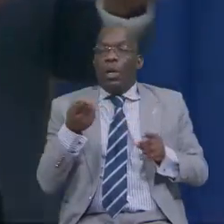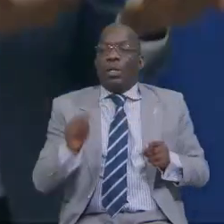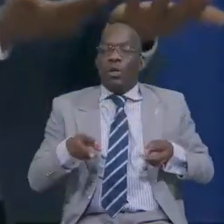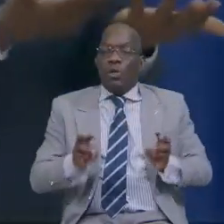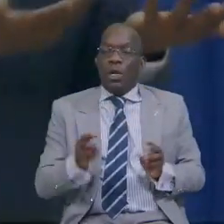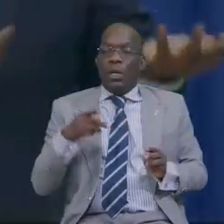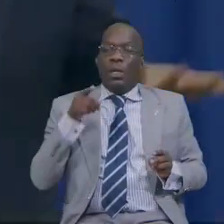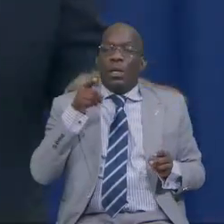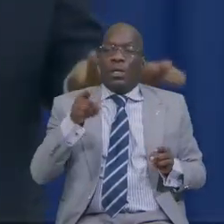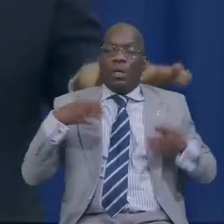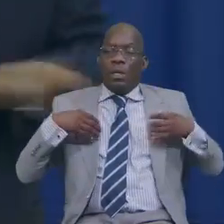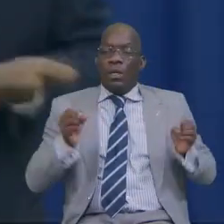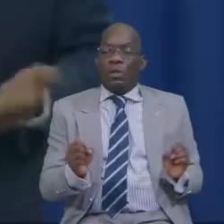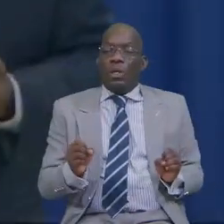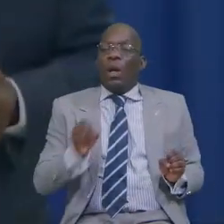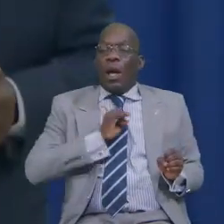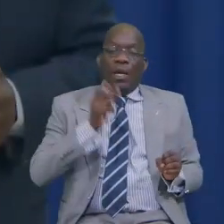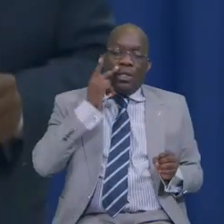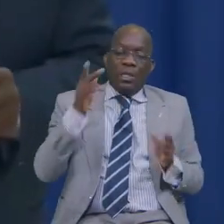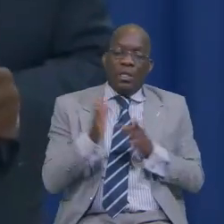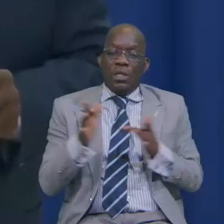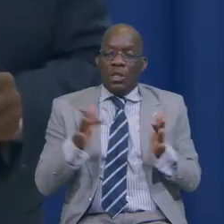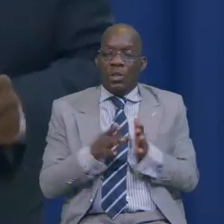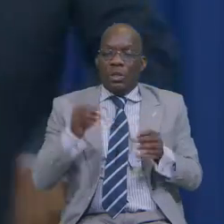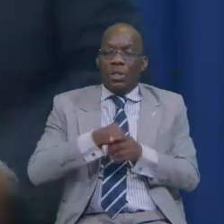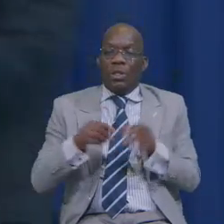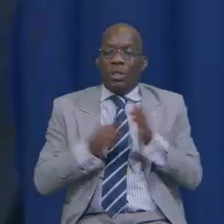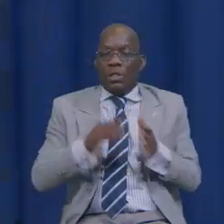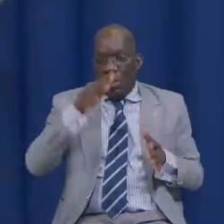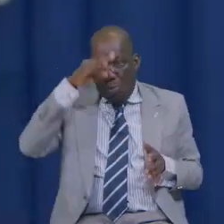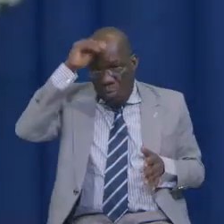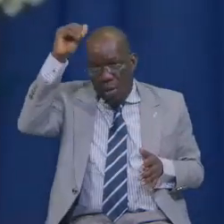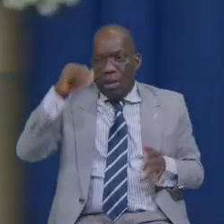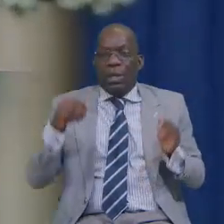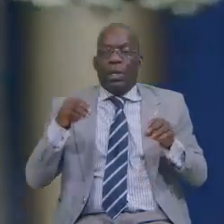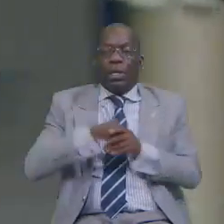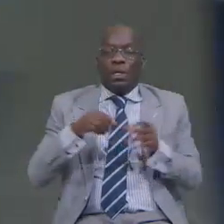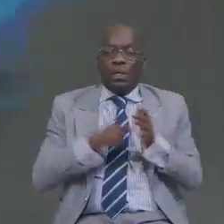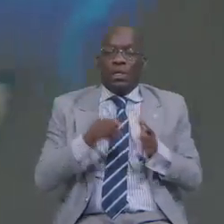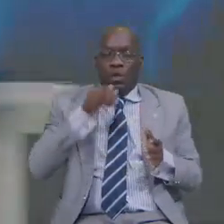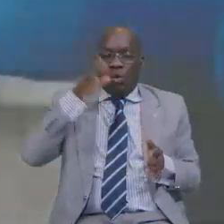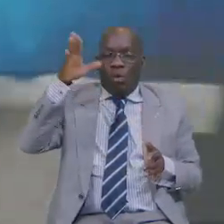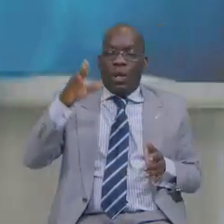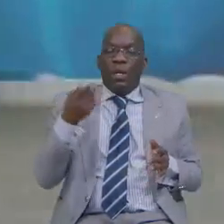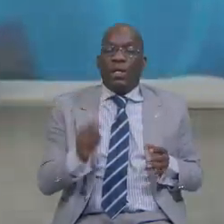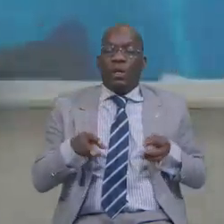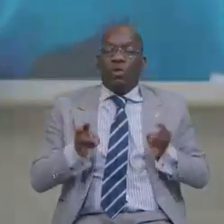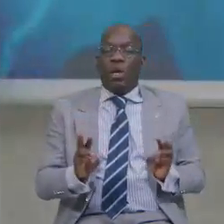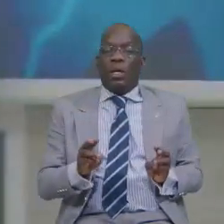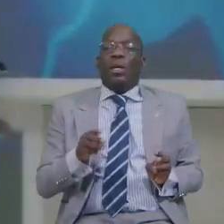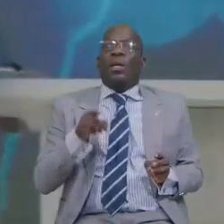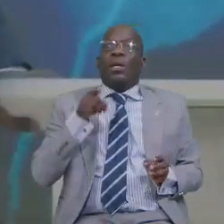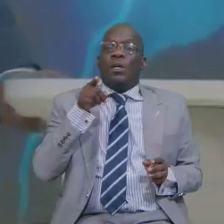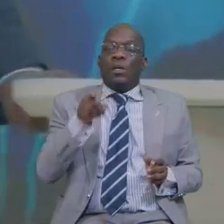in this man, in this woman. And the way he stands for the truth,